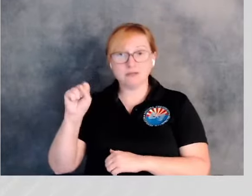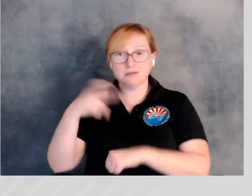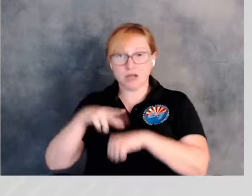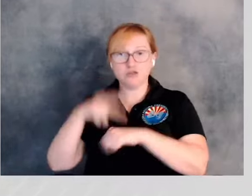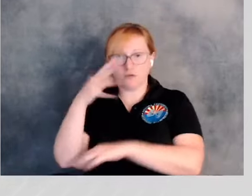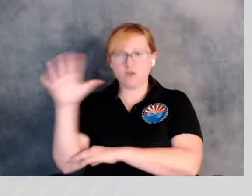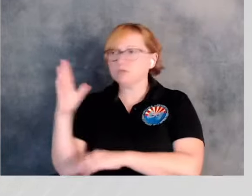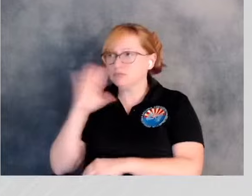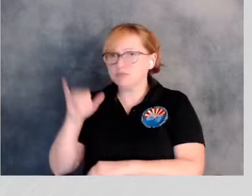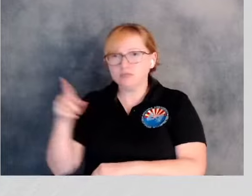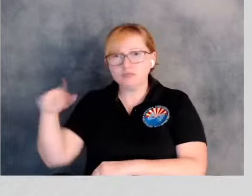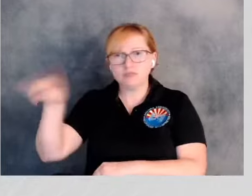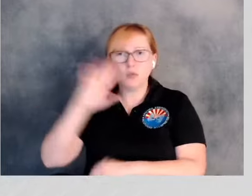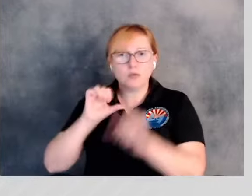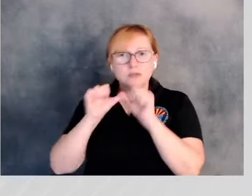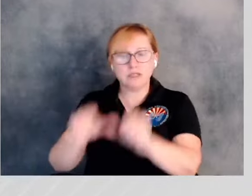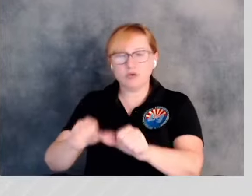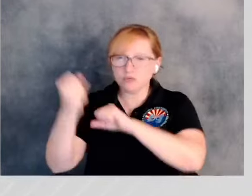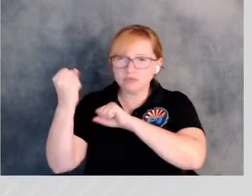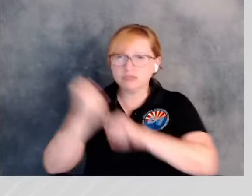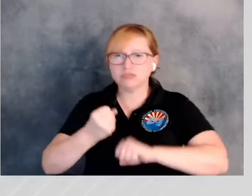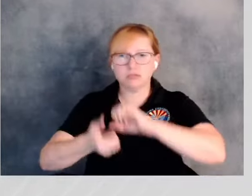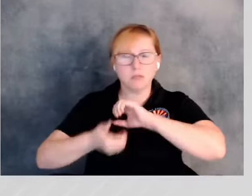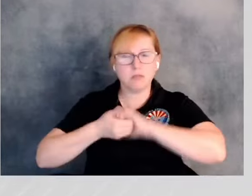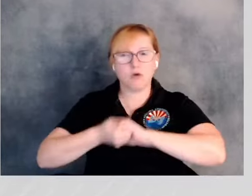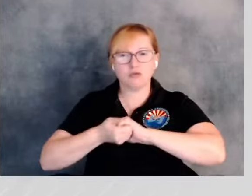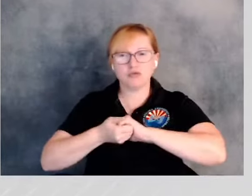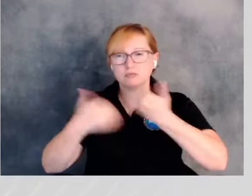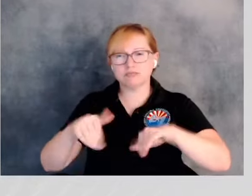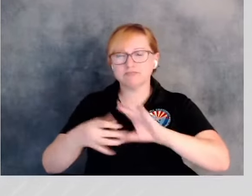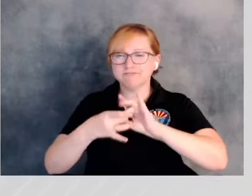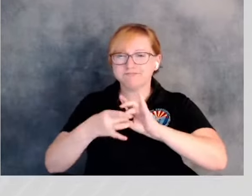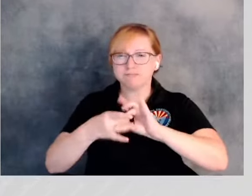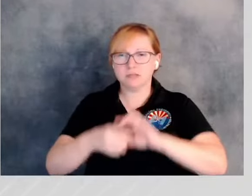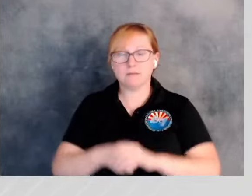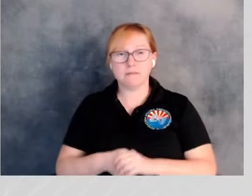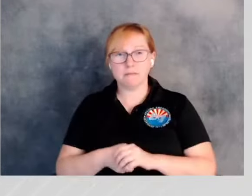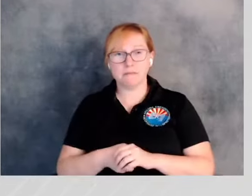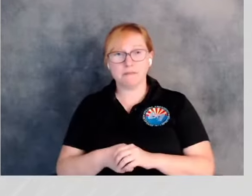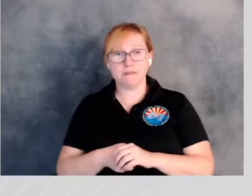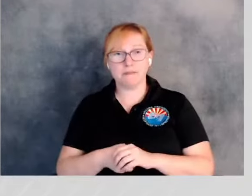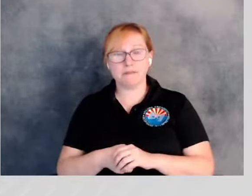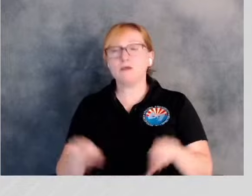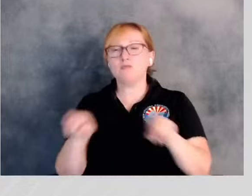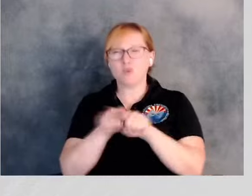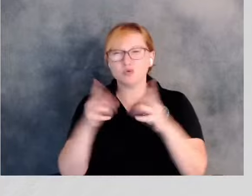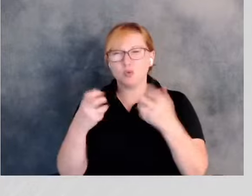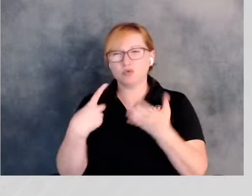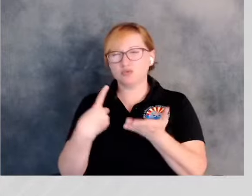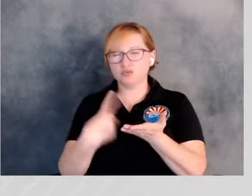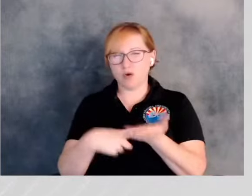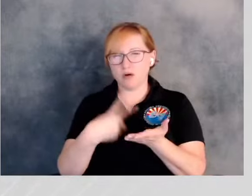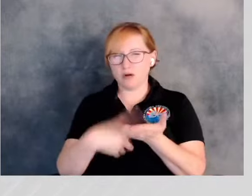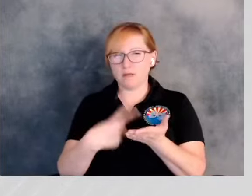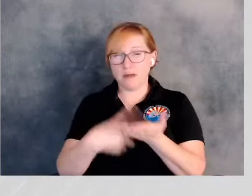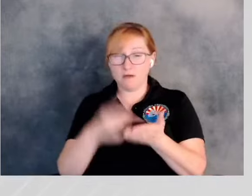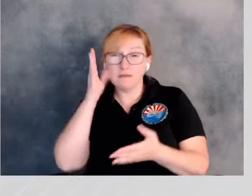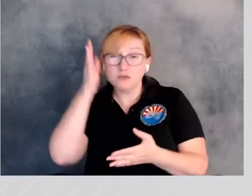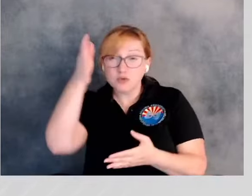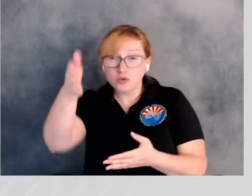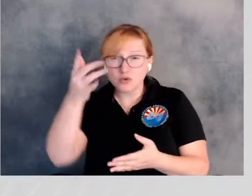strong partnerships that we've been developing. The other thing we've been asked to talk about a little bit is what the future looks like. And I will say that I feel